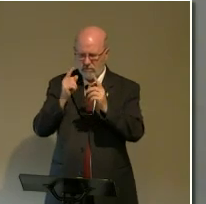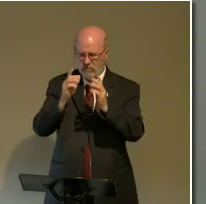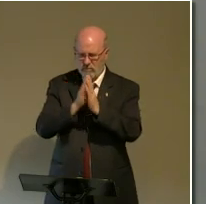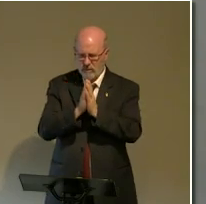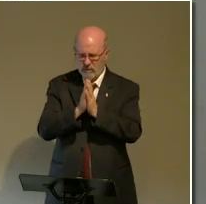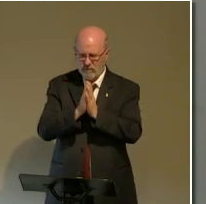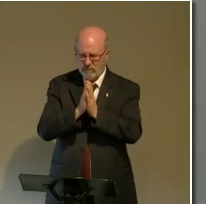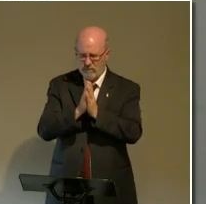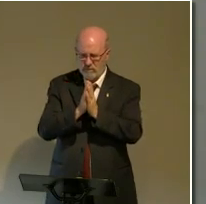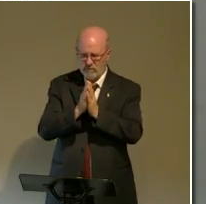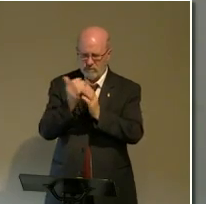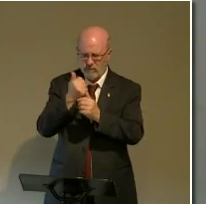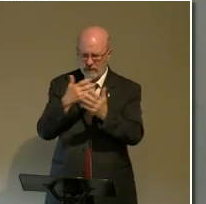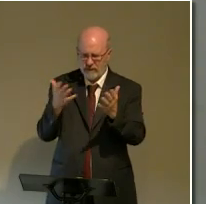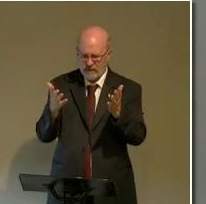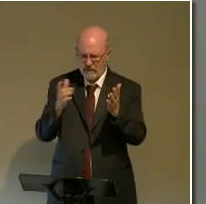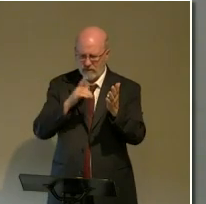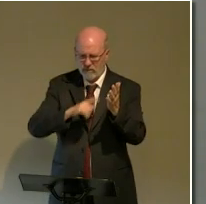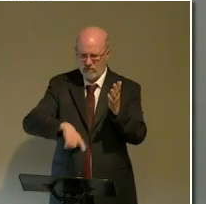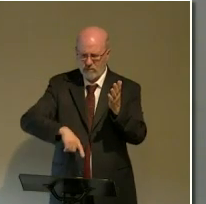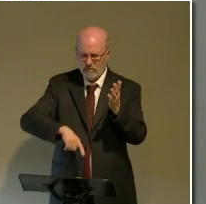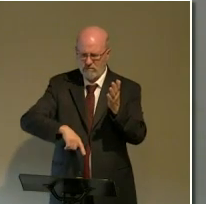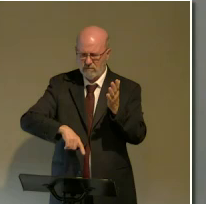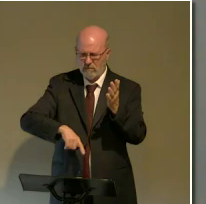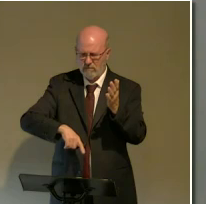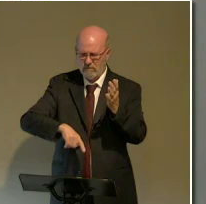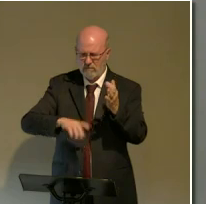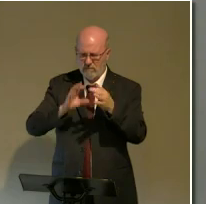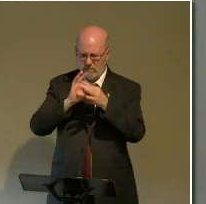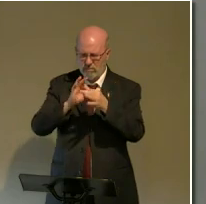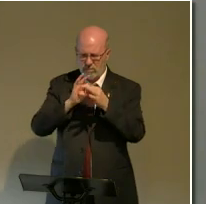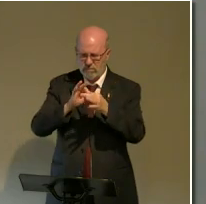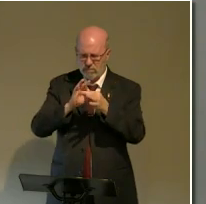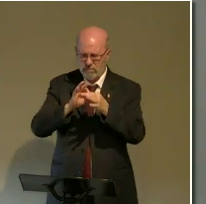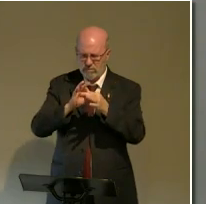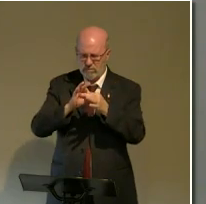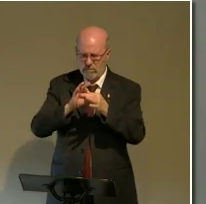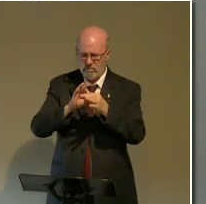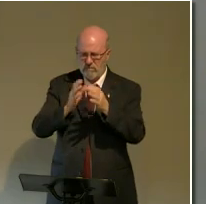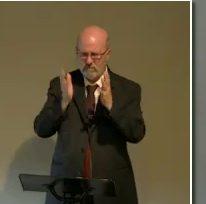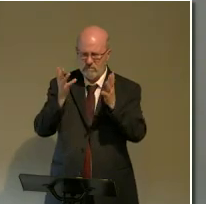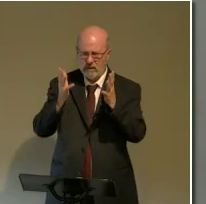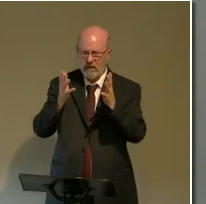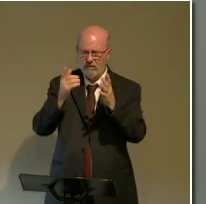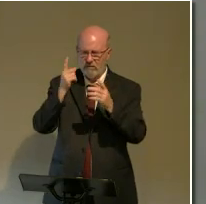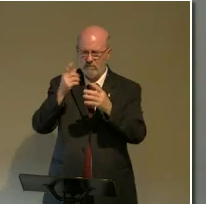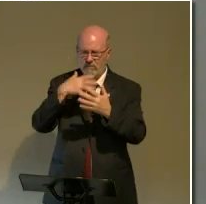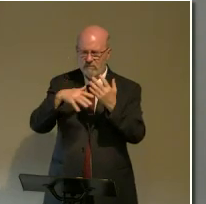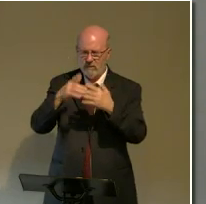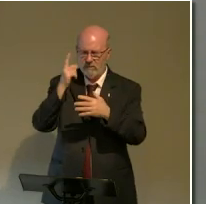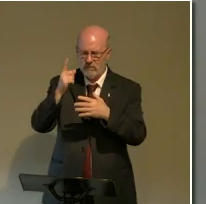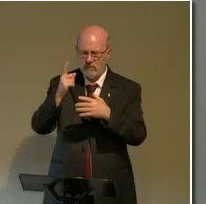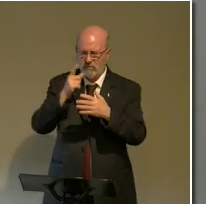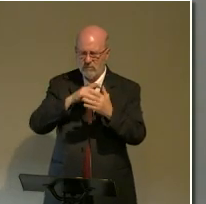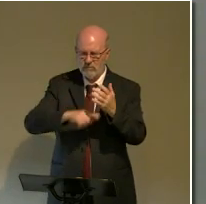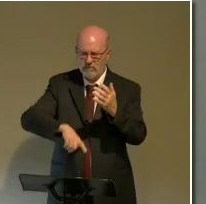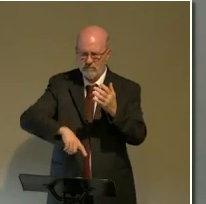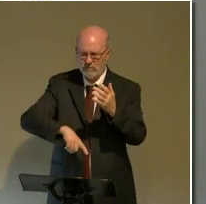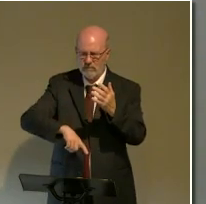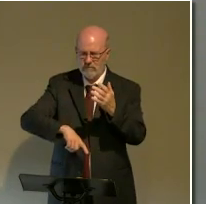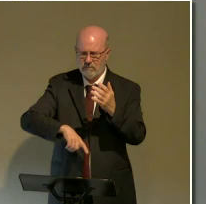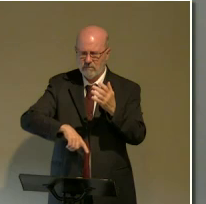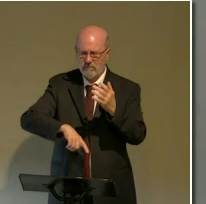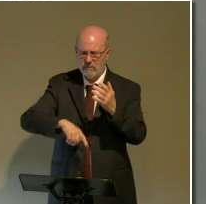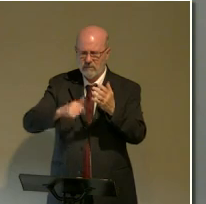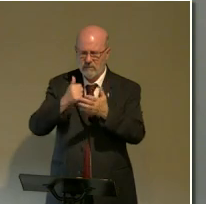prayer, for anything, Lord, and that constant relationship and that constant communication and fellowship with you, Lord.